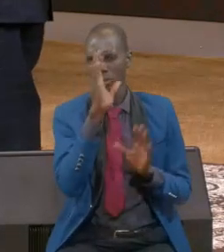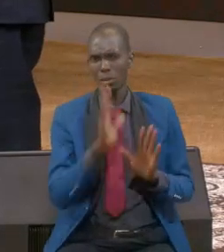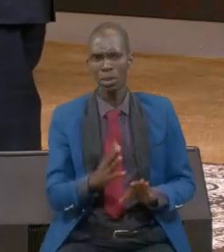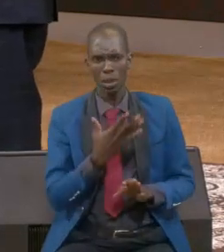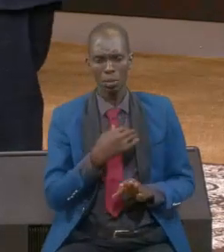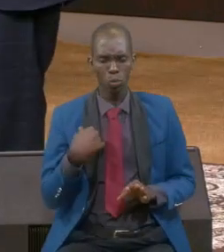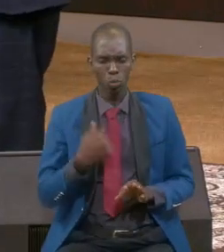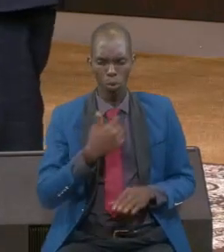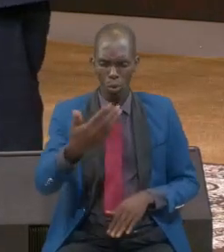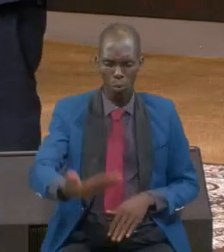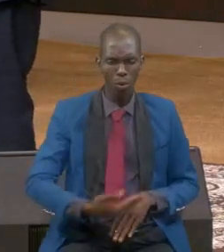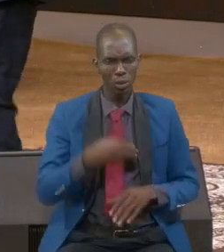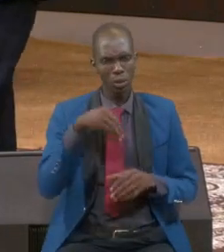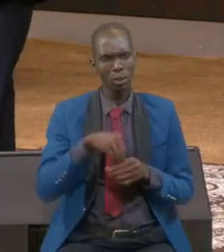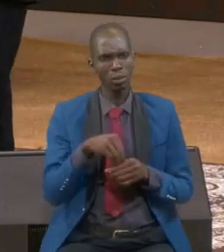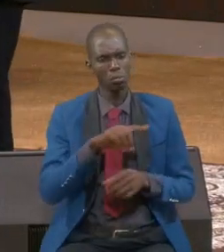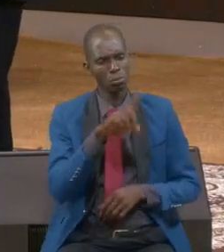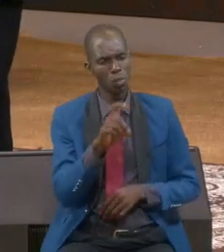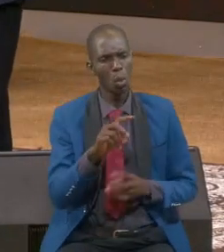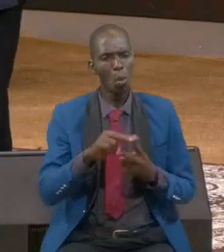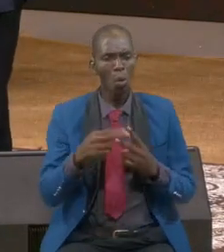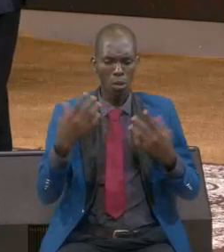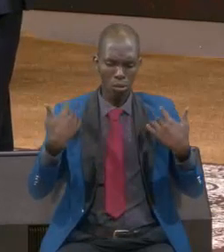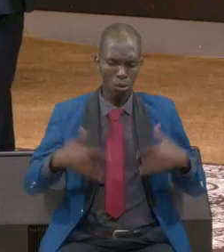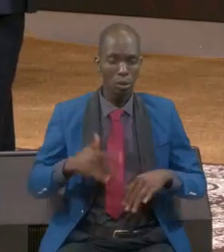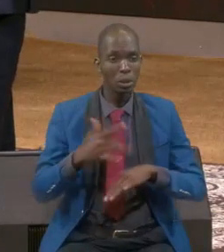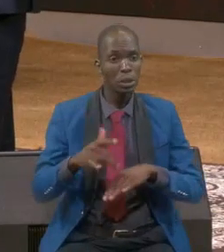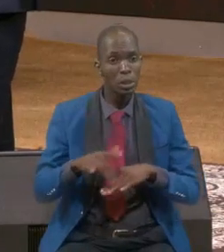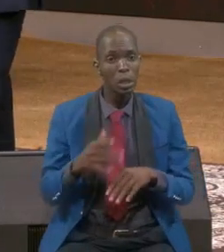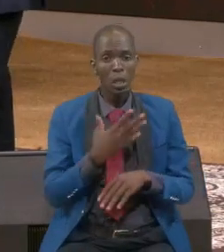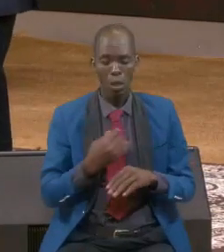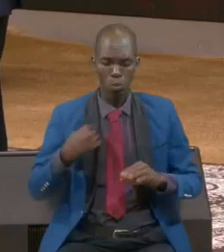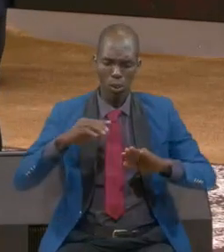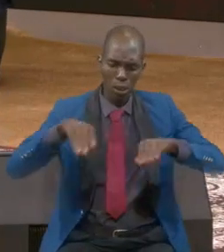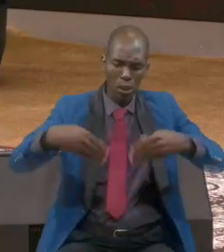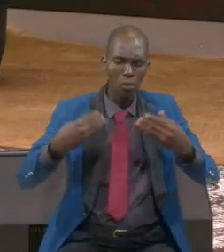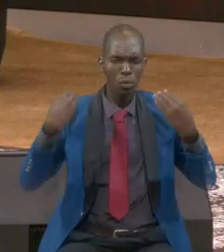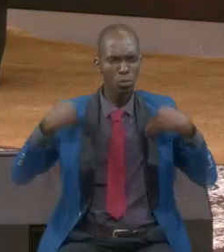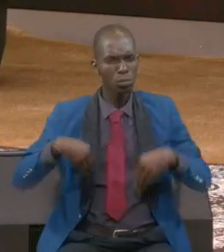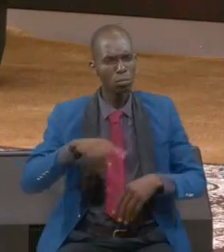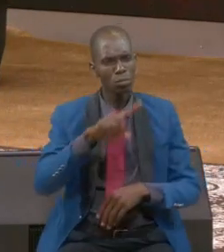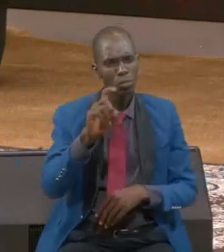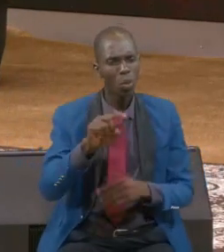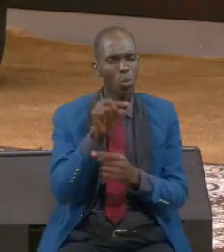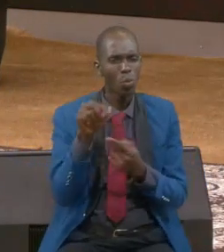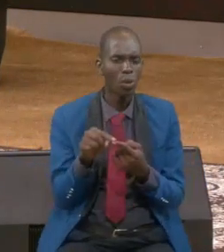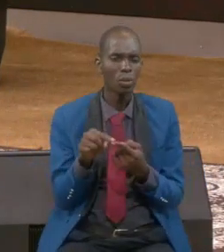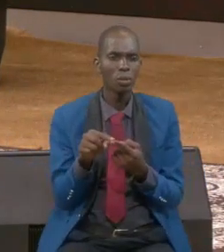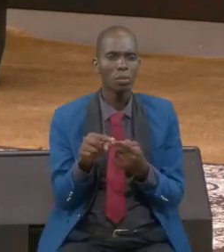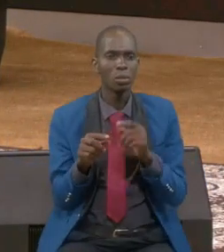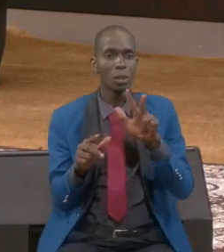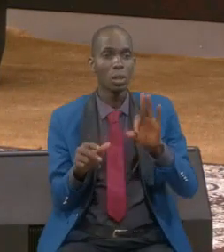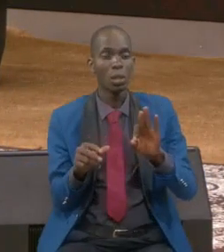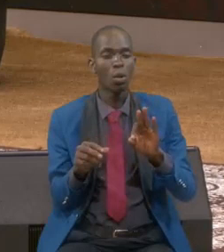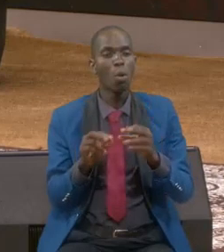thee in on naked and close thee verse 39